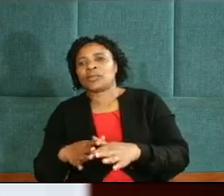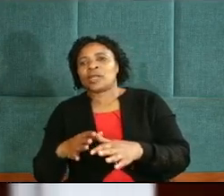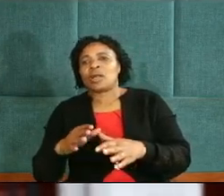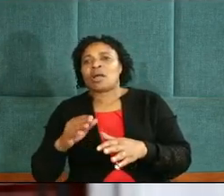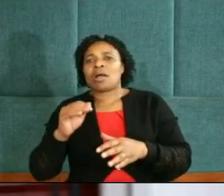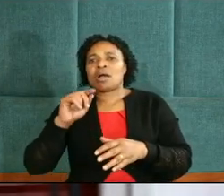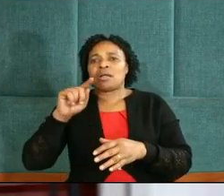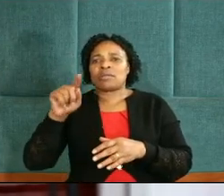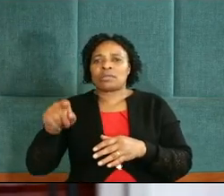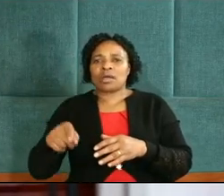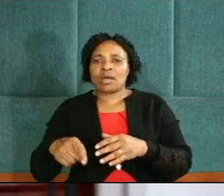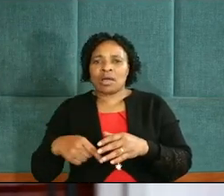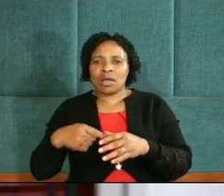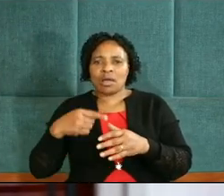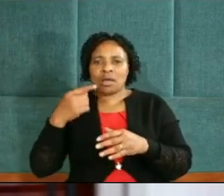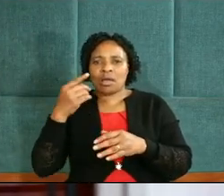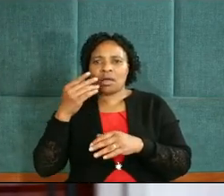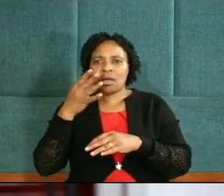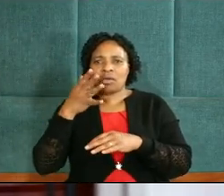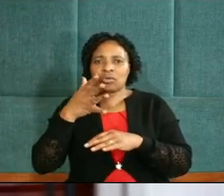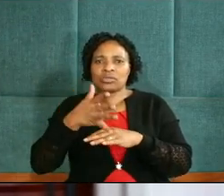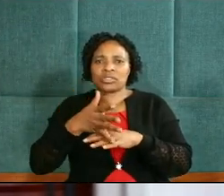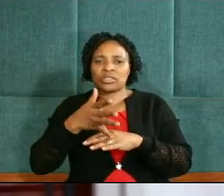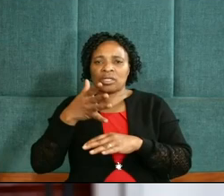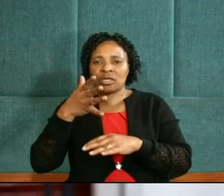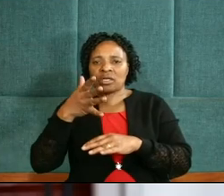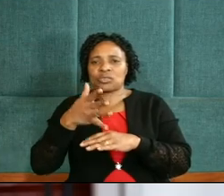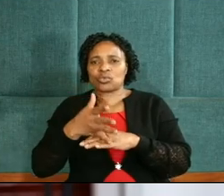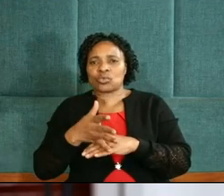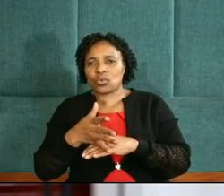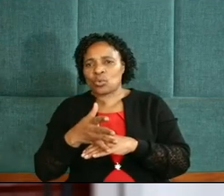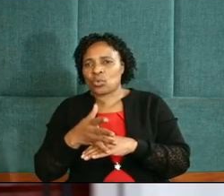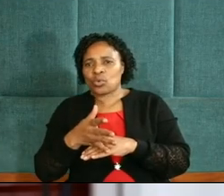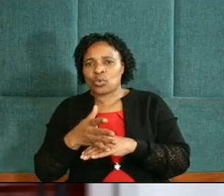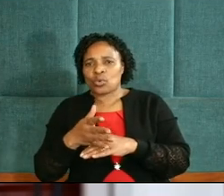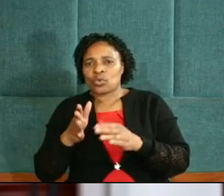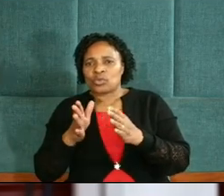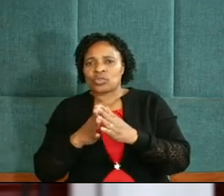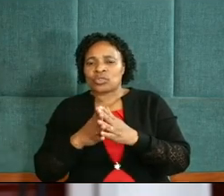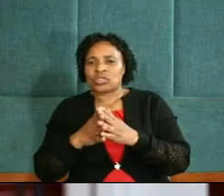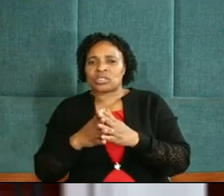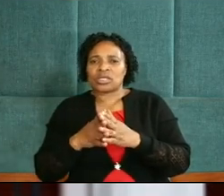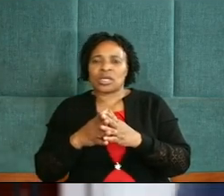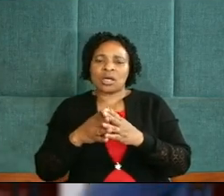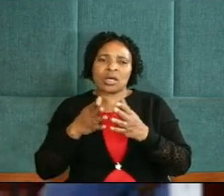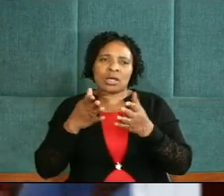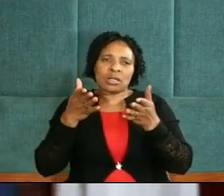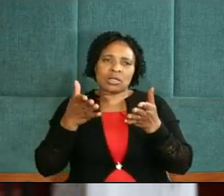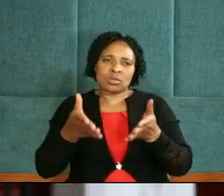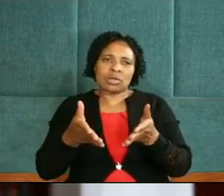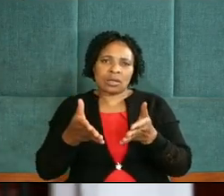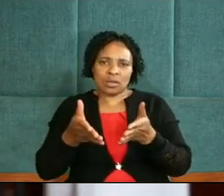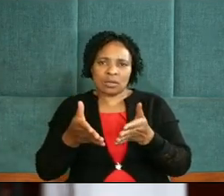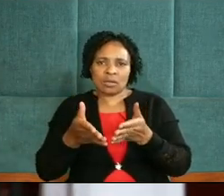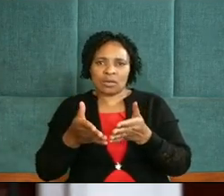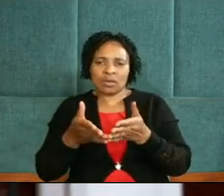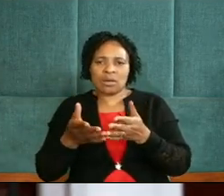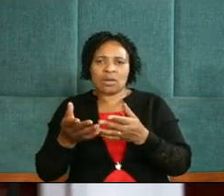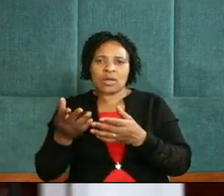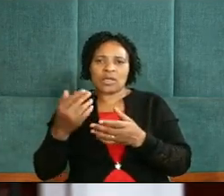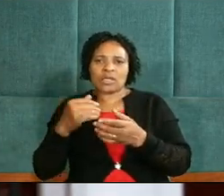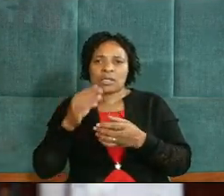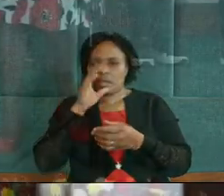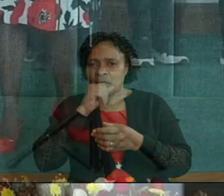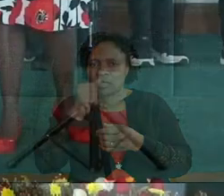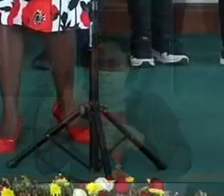Come, mothers, come, fathers, come, husbands, come, wives, come, children, come, we're going home together. Come, God